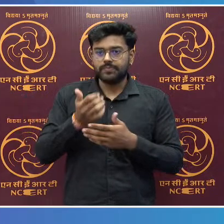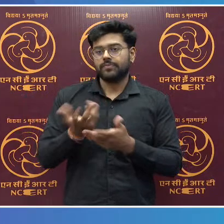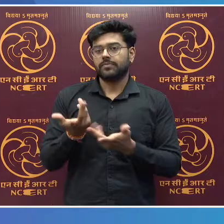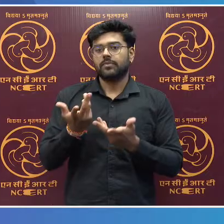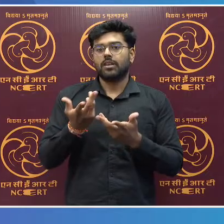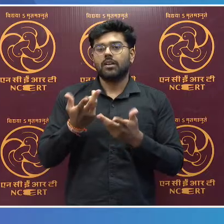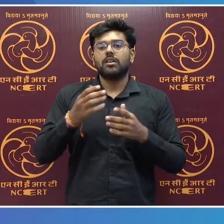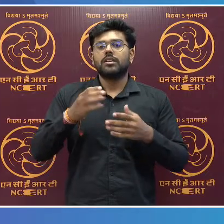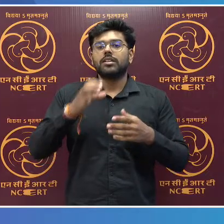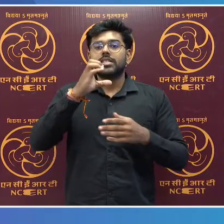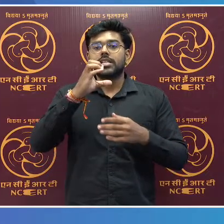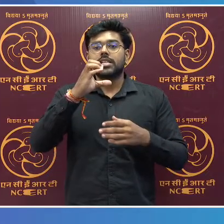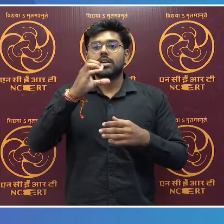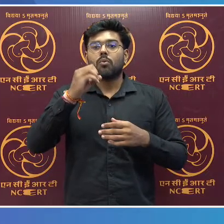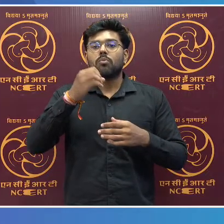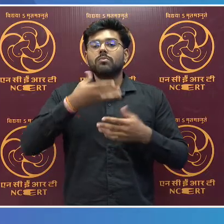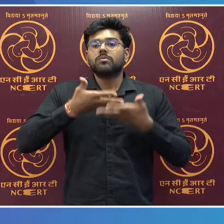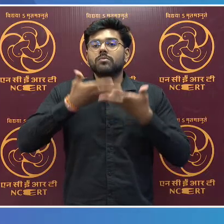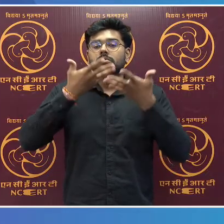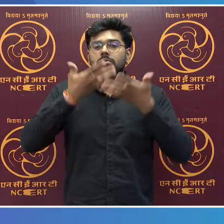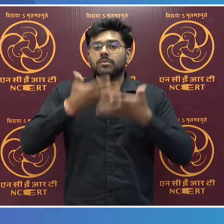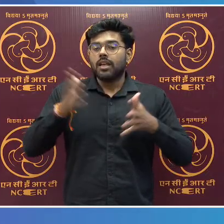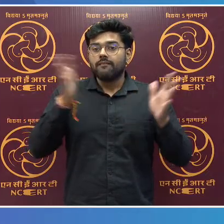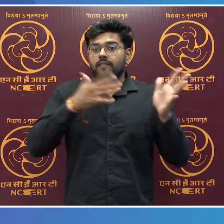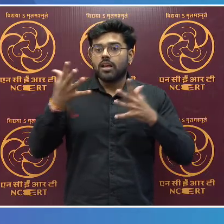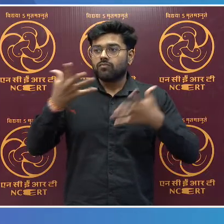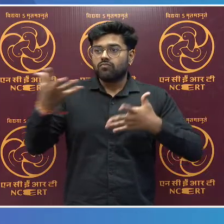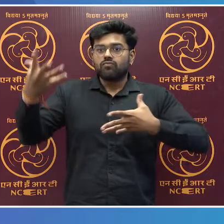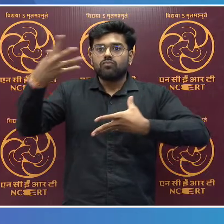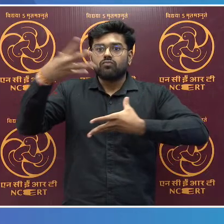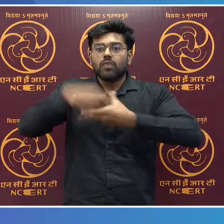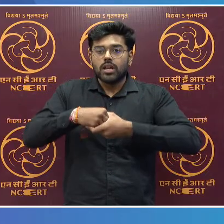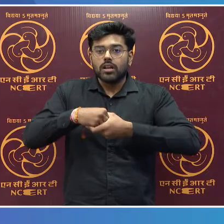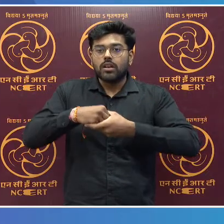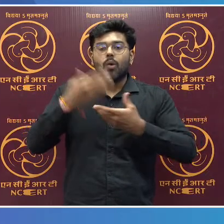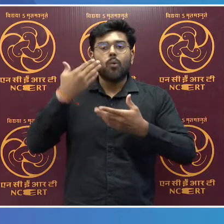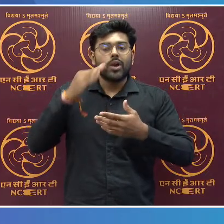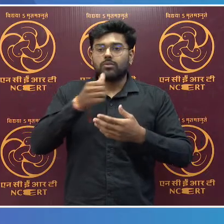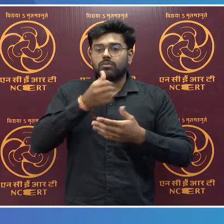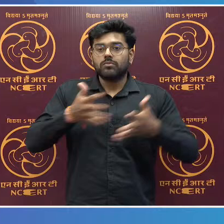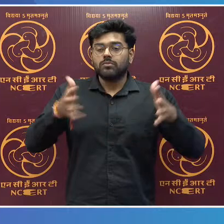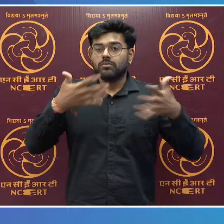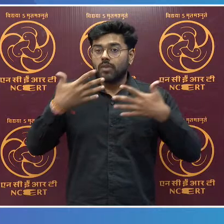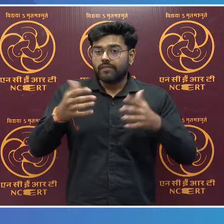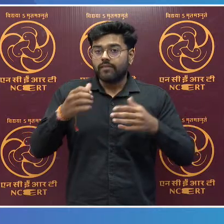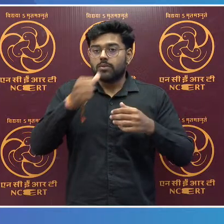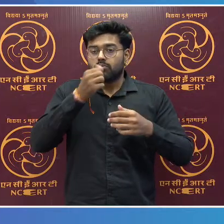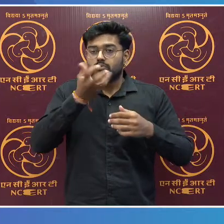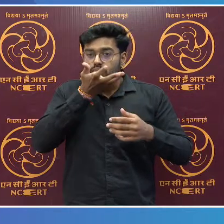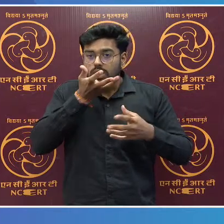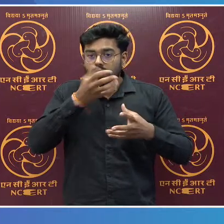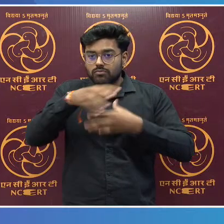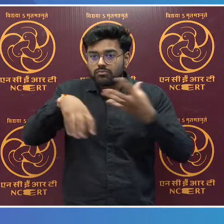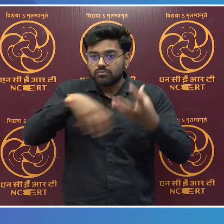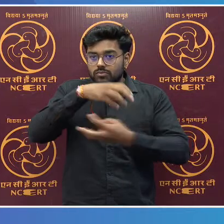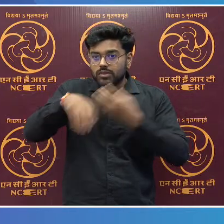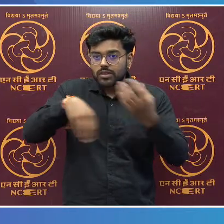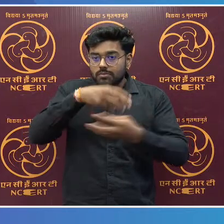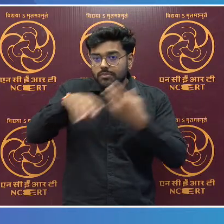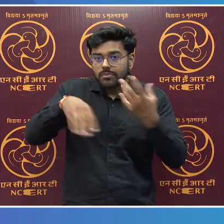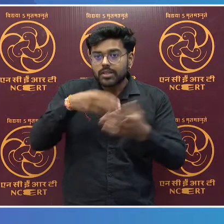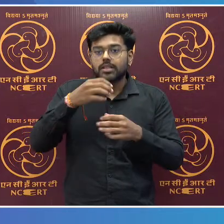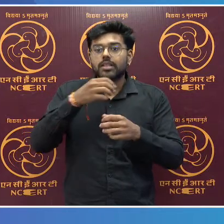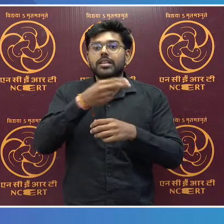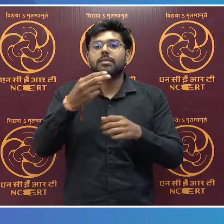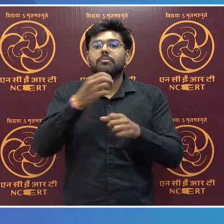also carbon dioxide. So, carbon dioxide along with water, when it reacts, it produces glucose, right. So, that